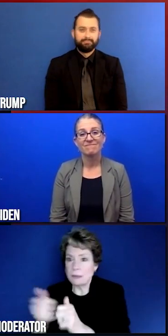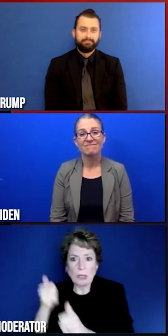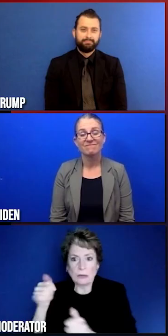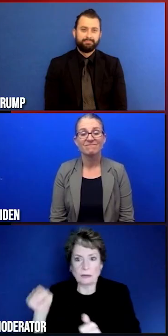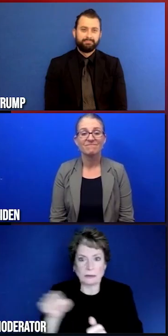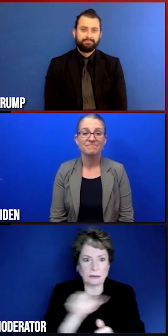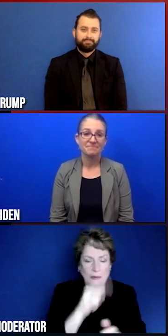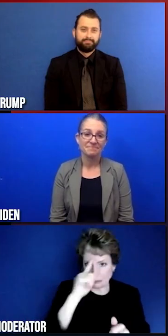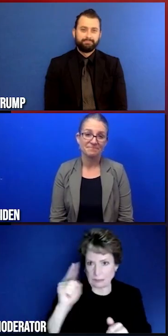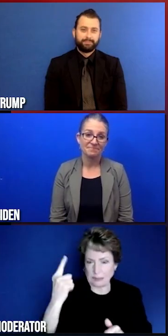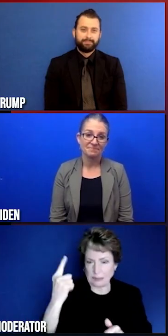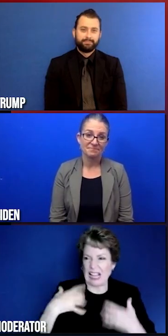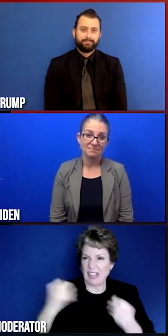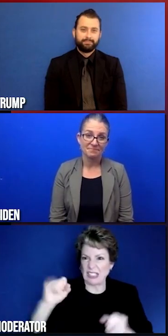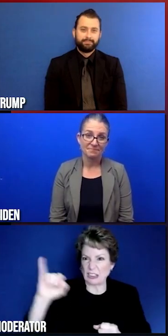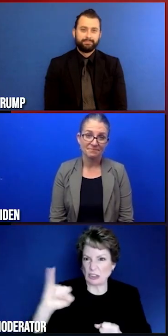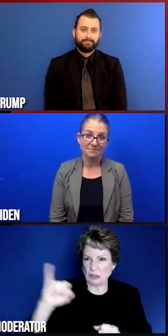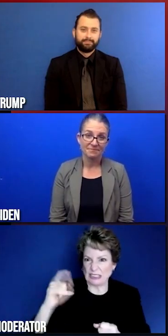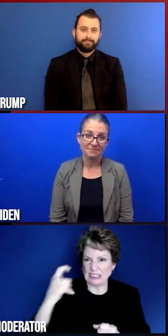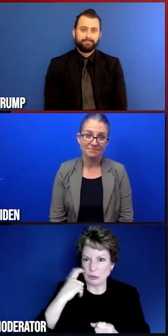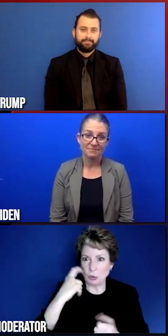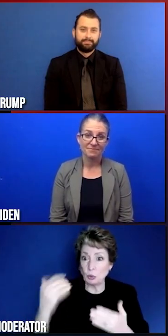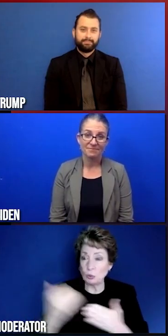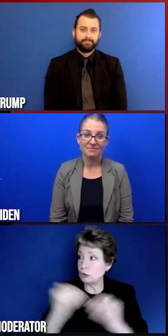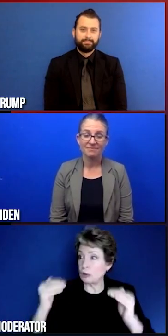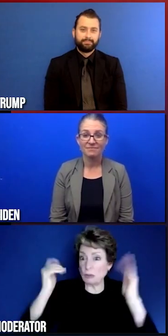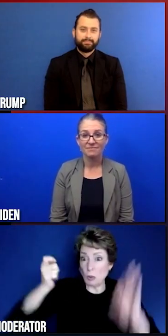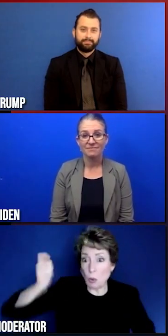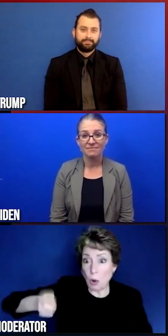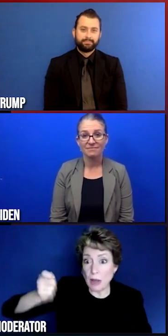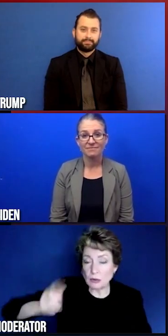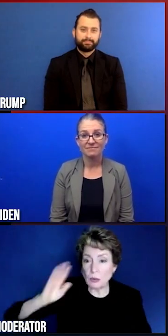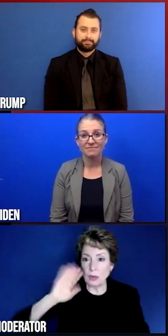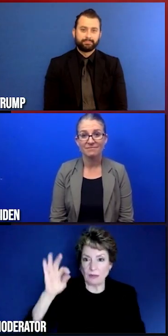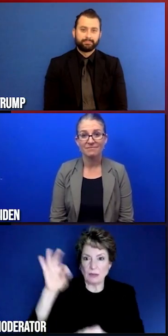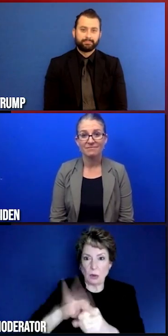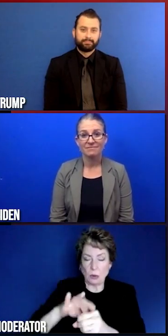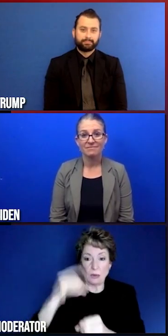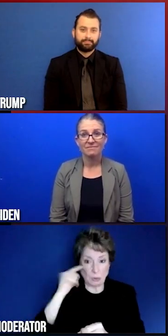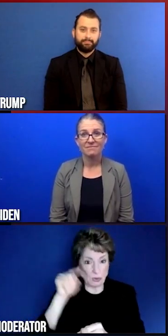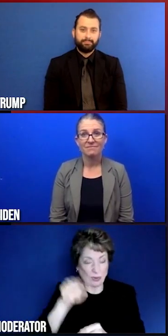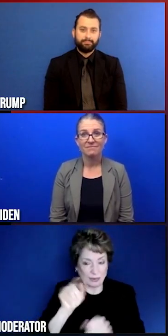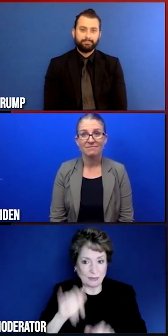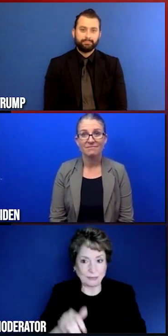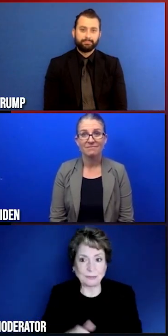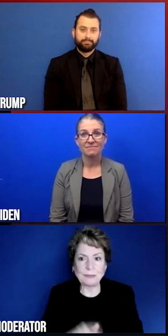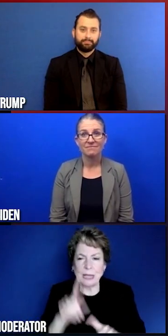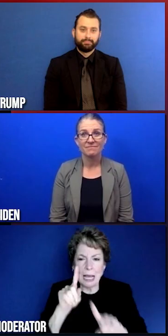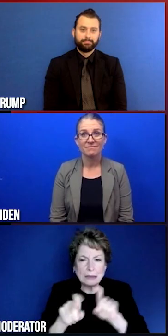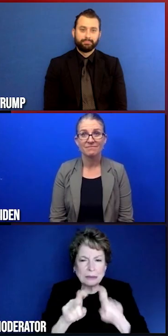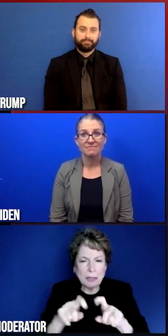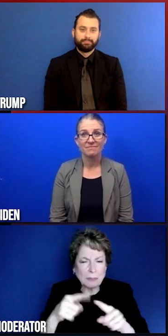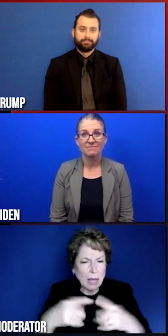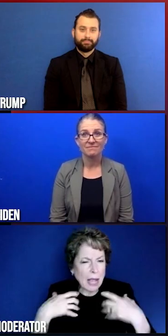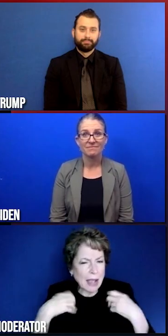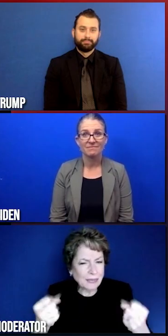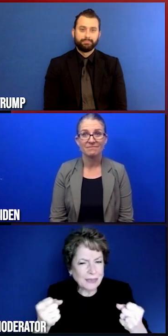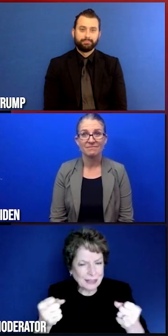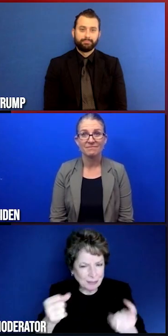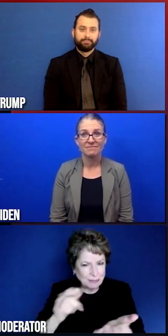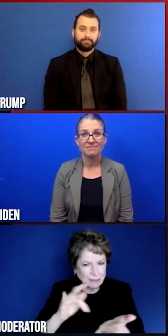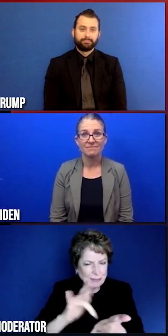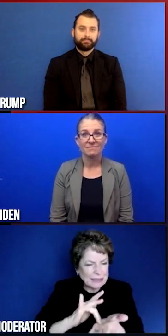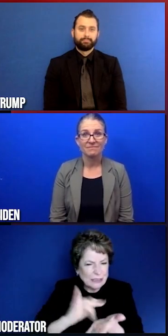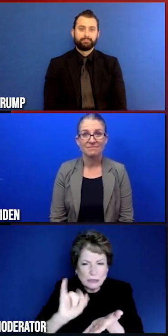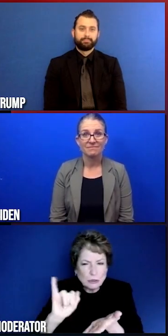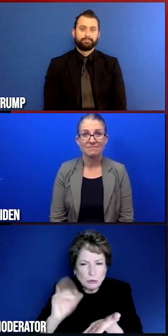Amy Coney Barrett, and health care is at the center of her confirmation fight. Over 20 million Americans get their health insurance through the Affordable